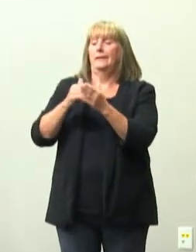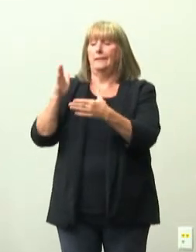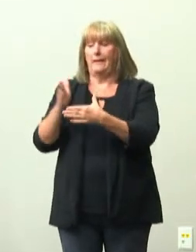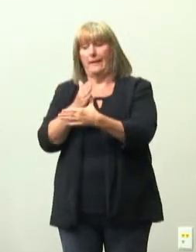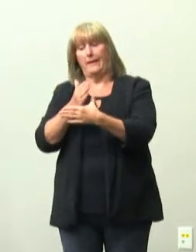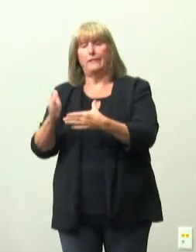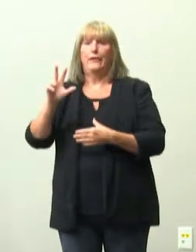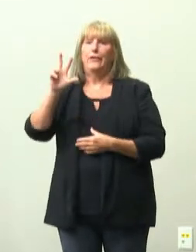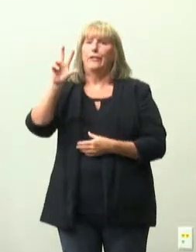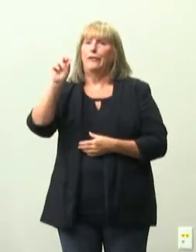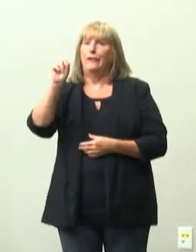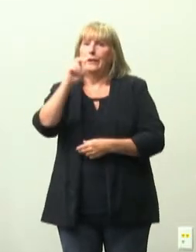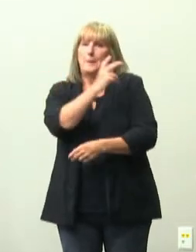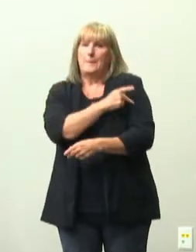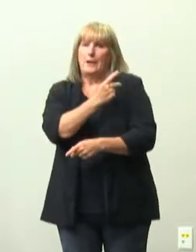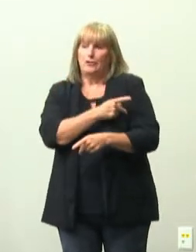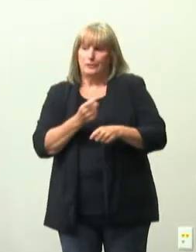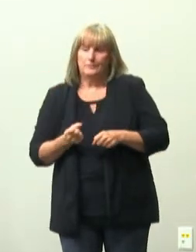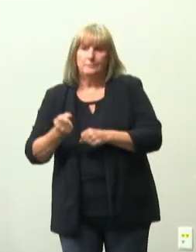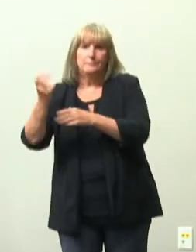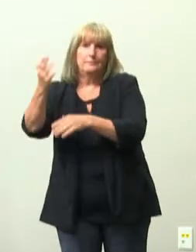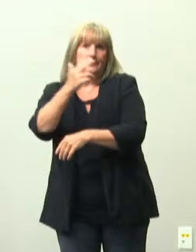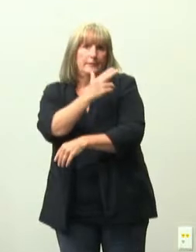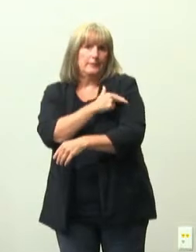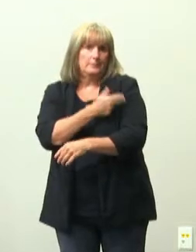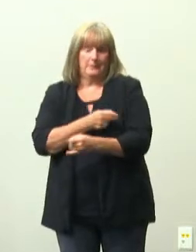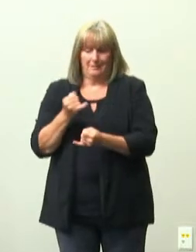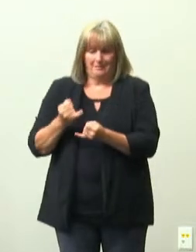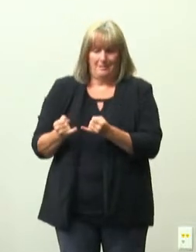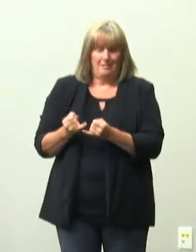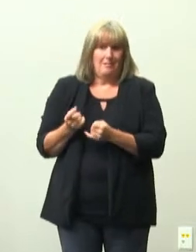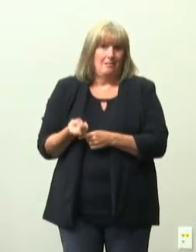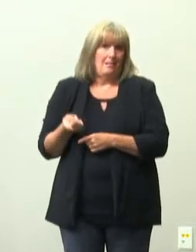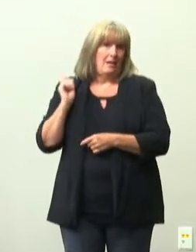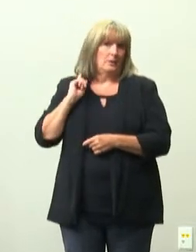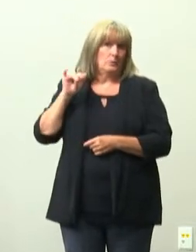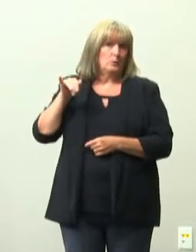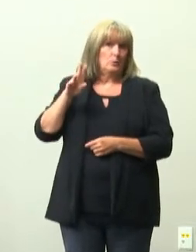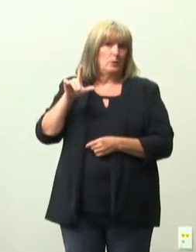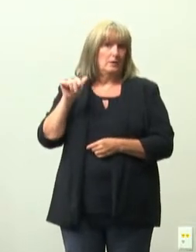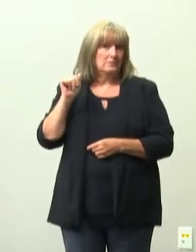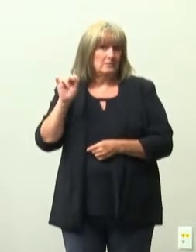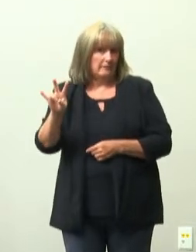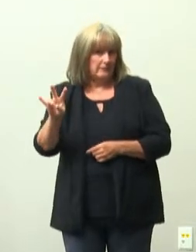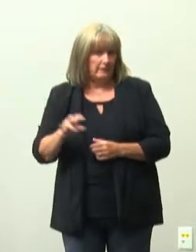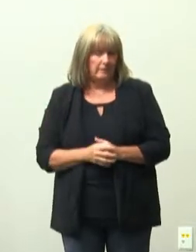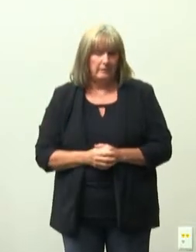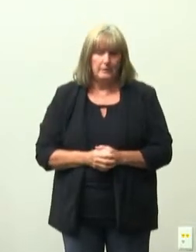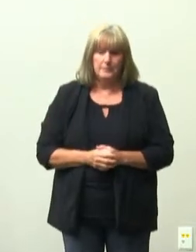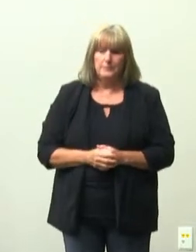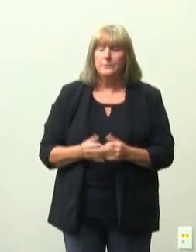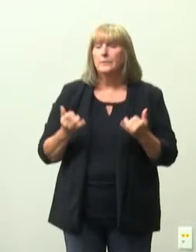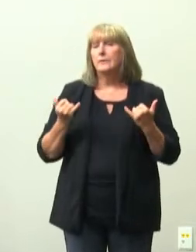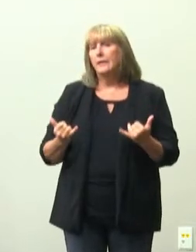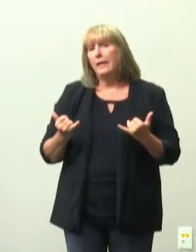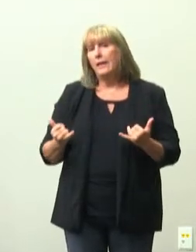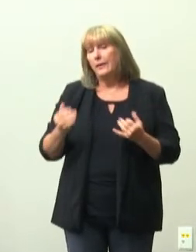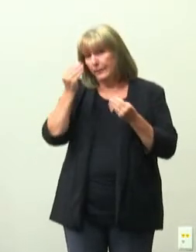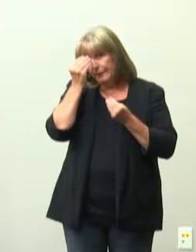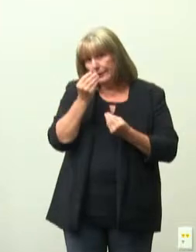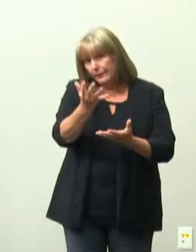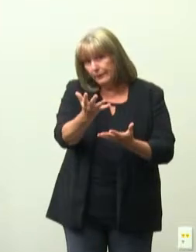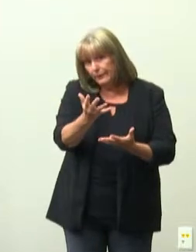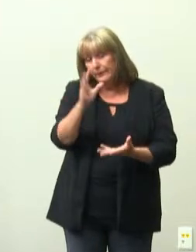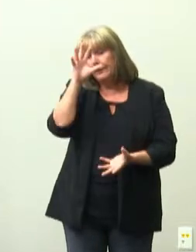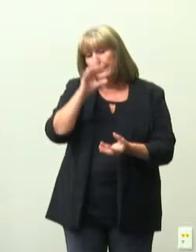average of 30 patients hospitalized at the end of last week on July 17th. Today, we are reporting a